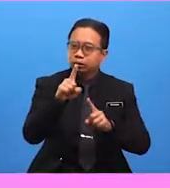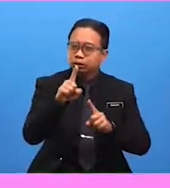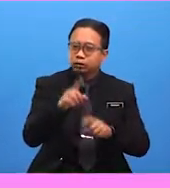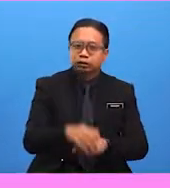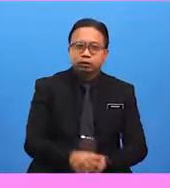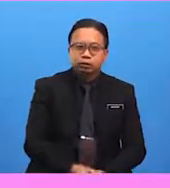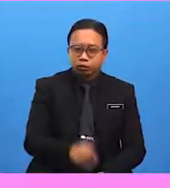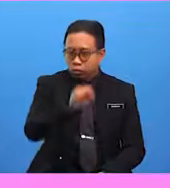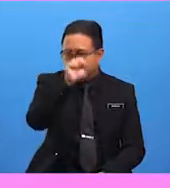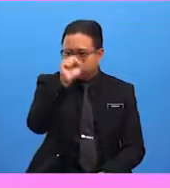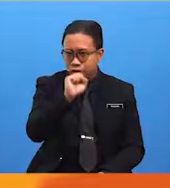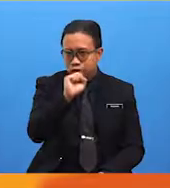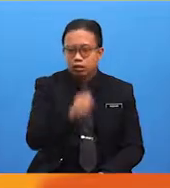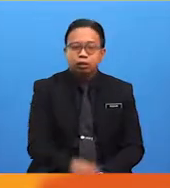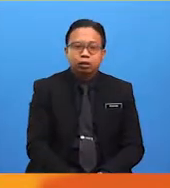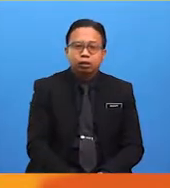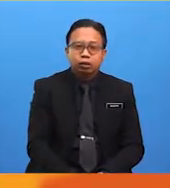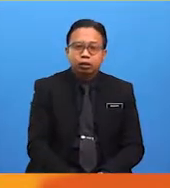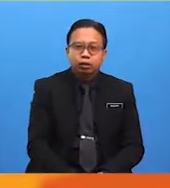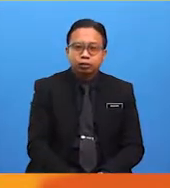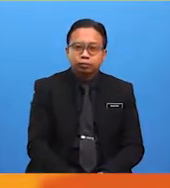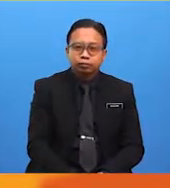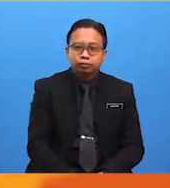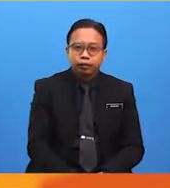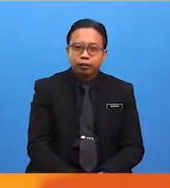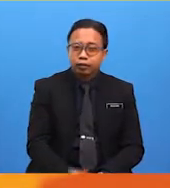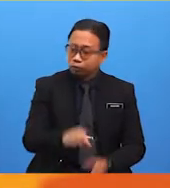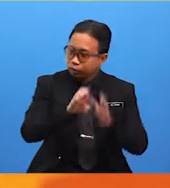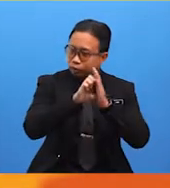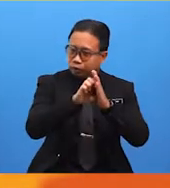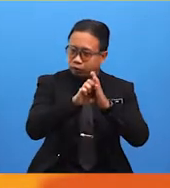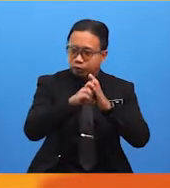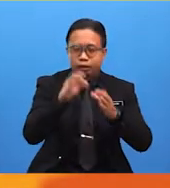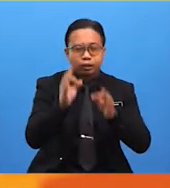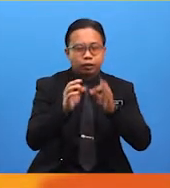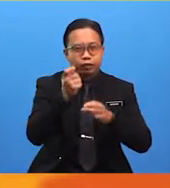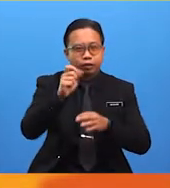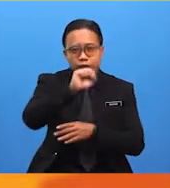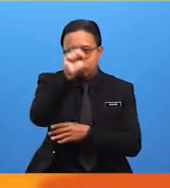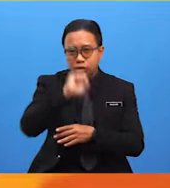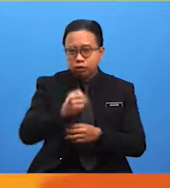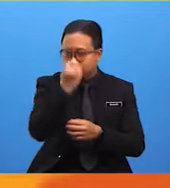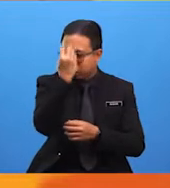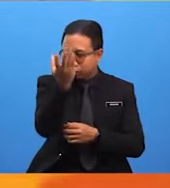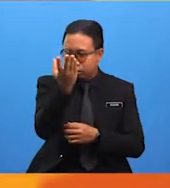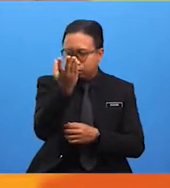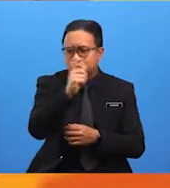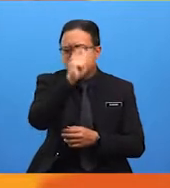the question. For example, if the question asks,